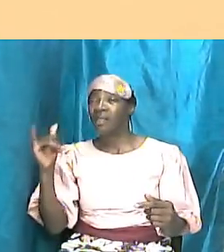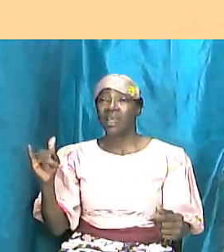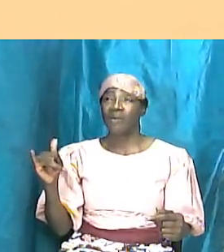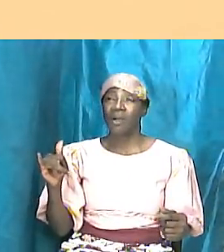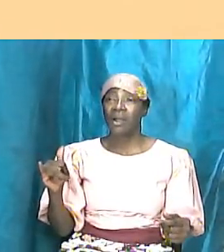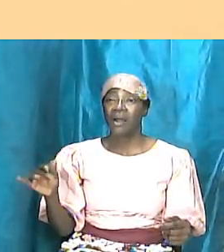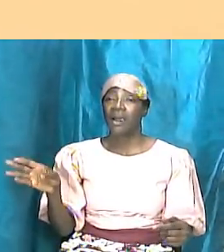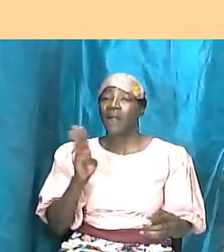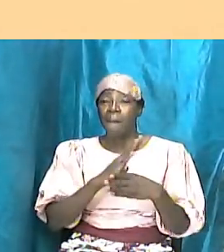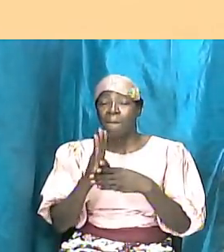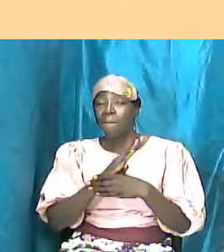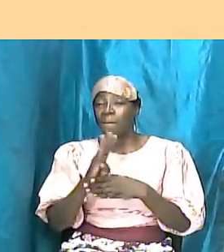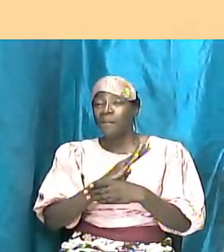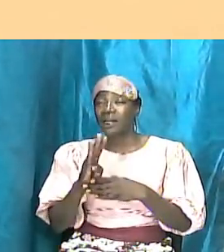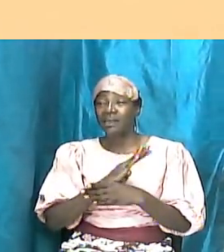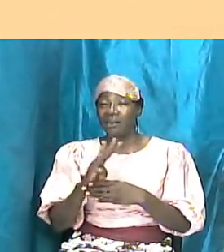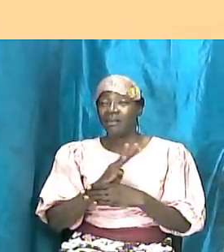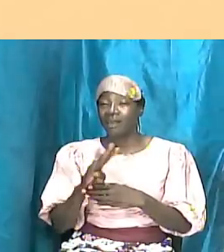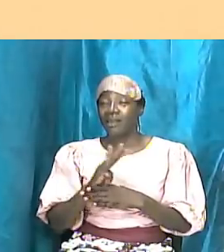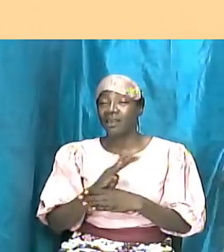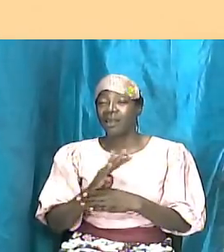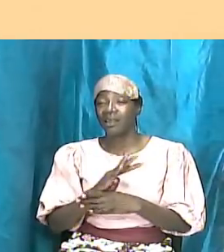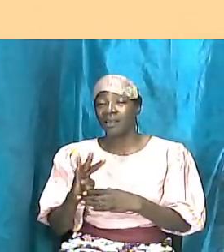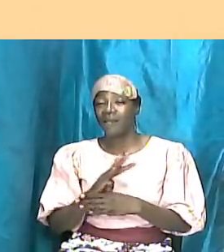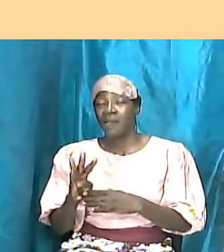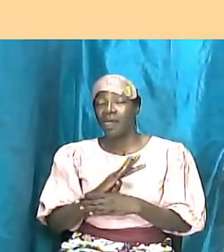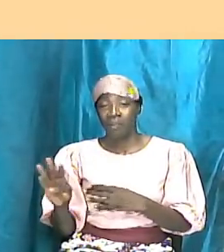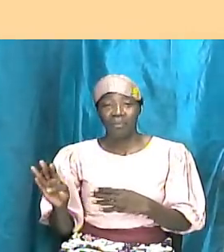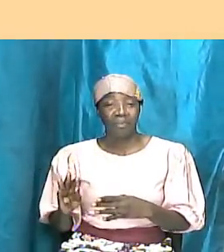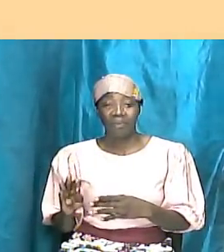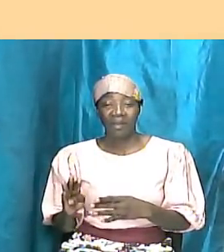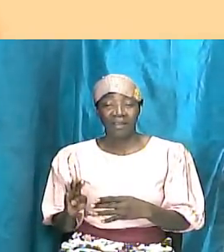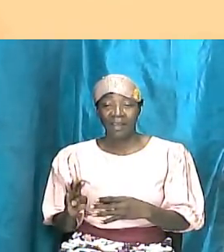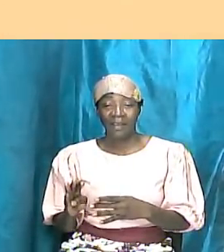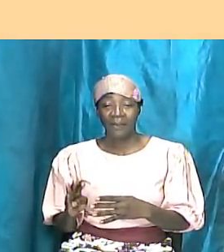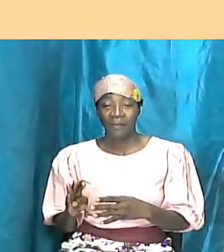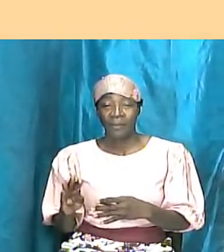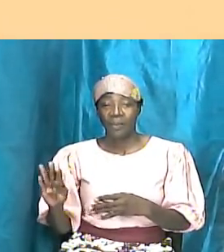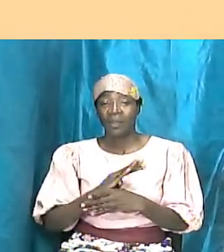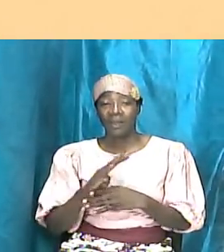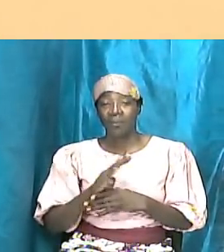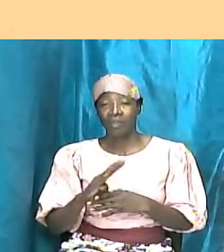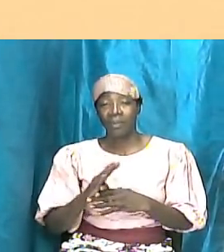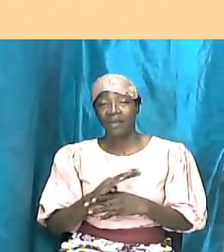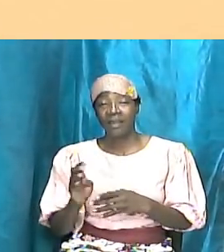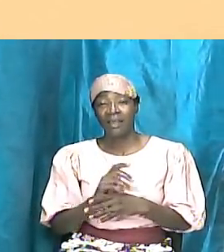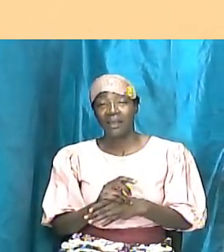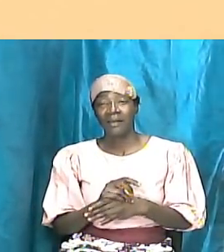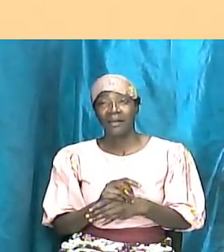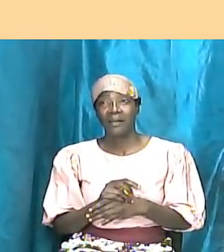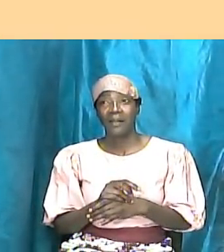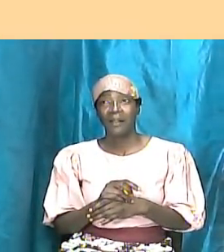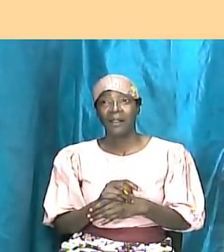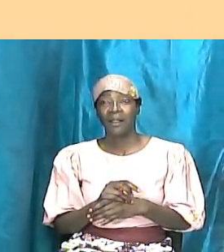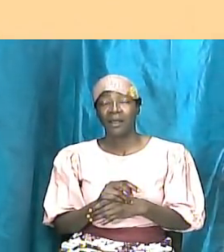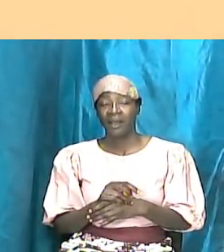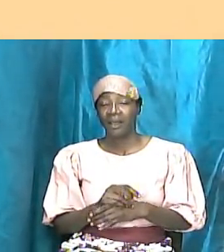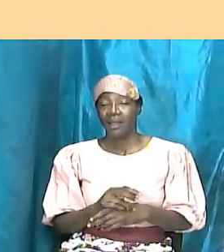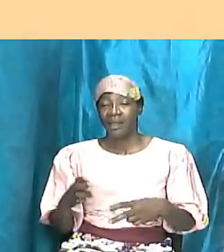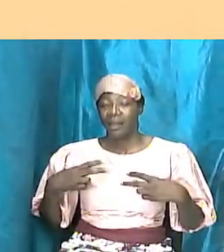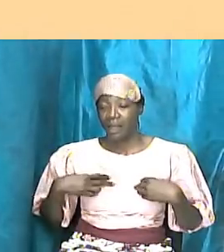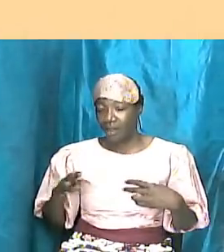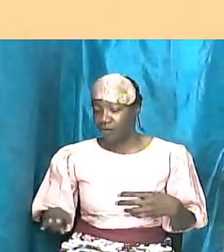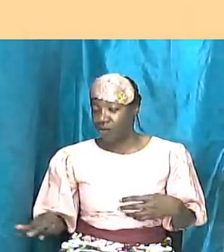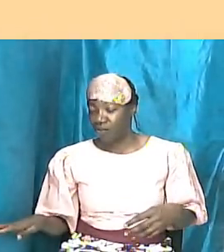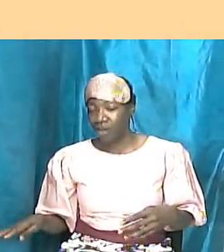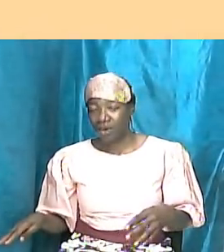busy. Busier than a whole heap of you youngsters who, they were busy. And they had children according